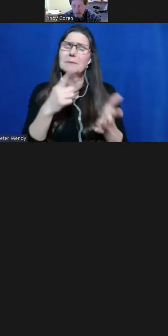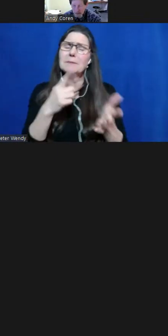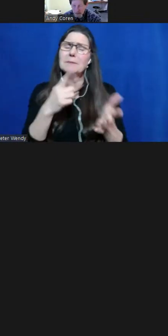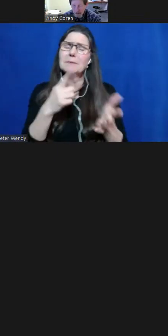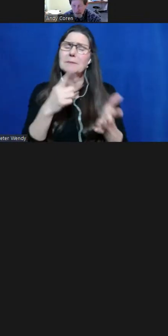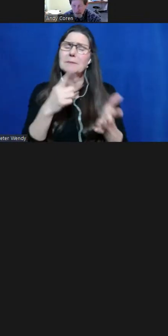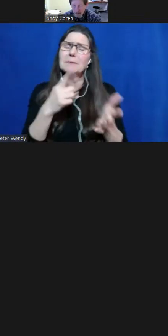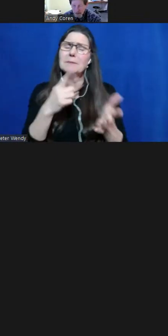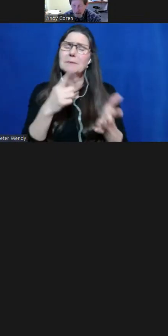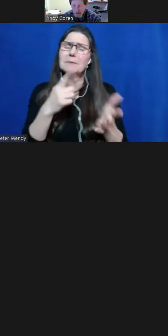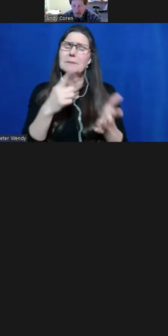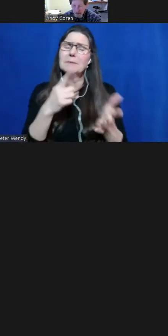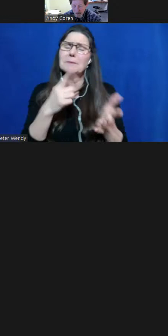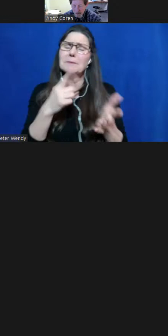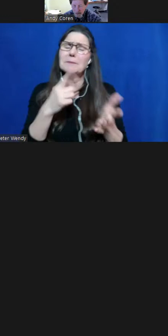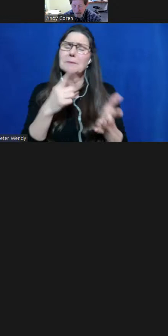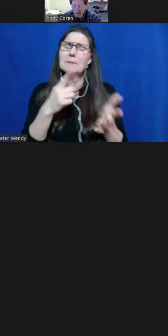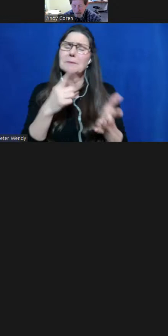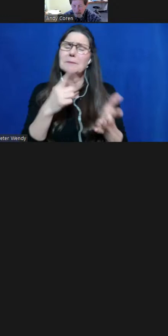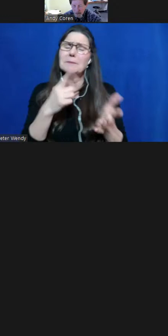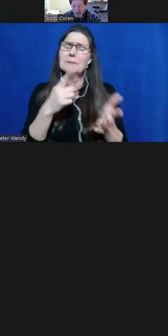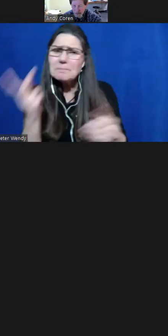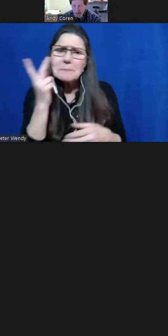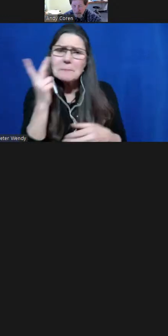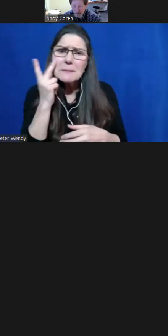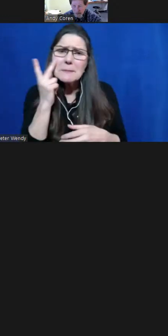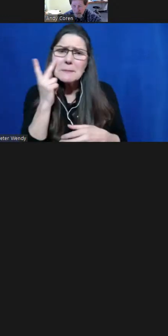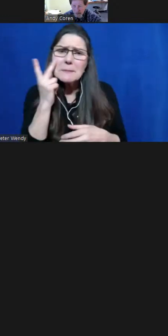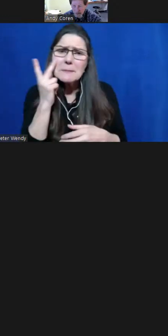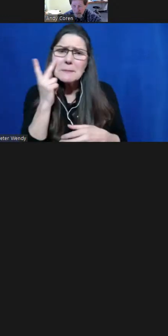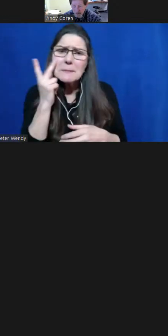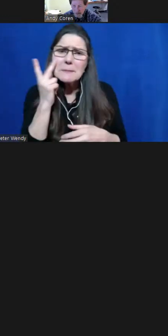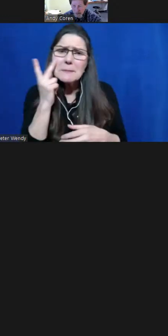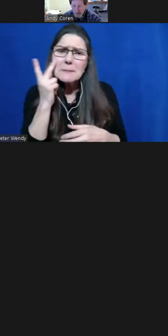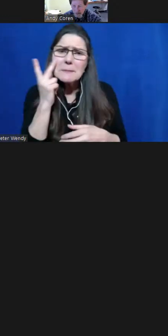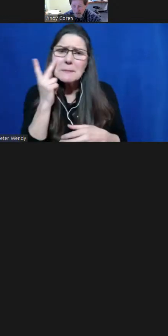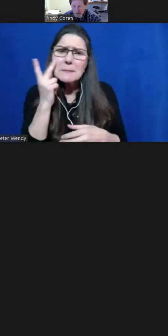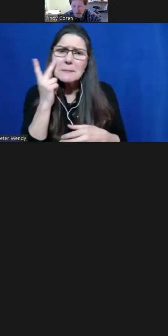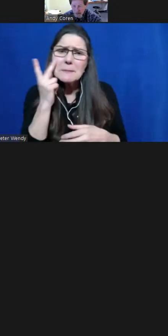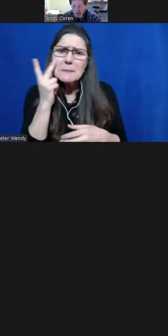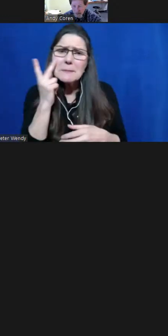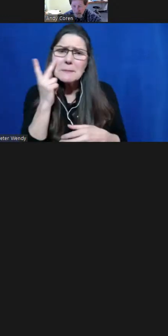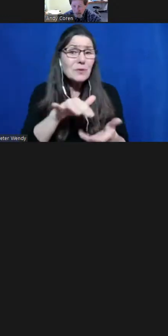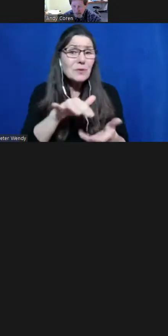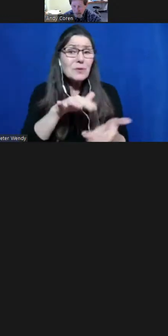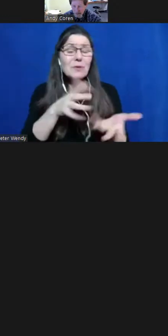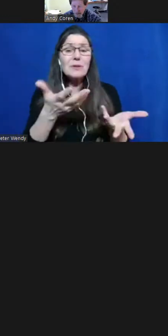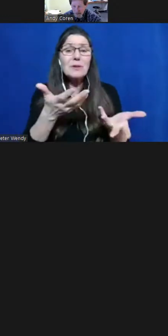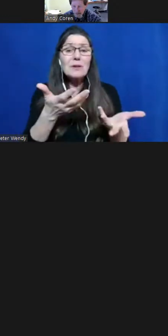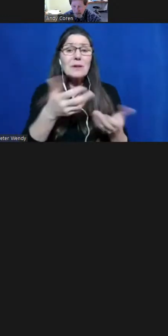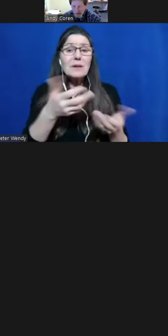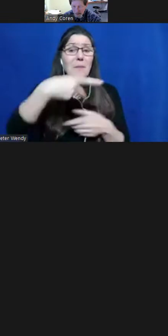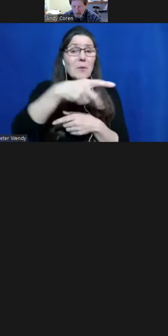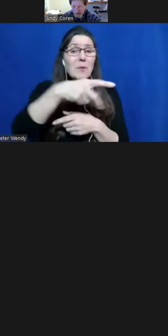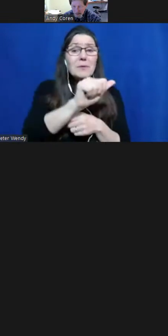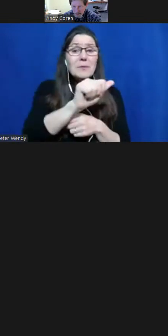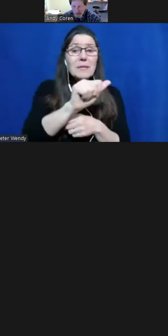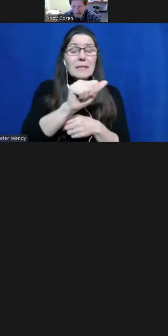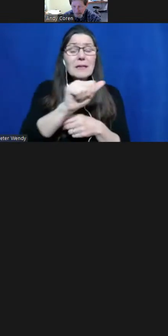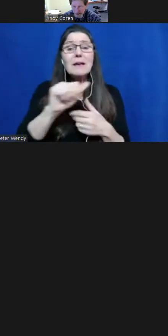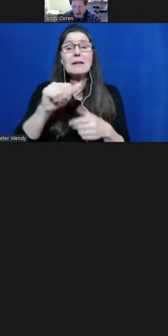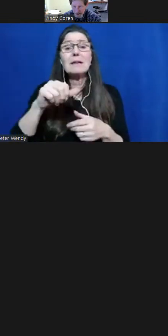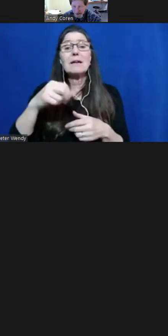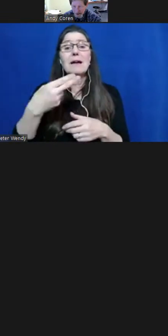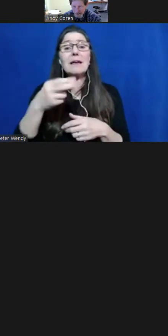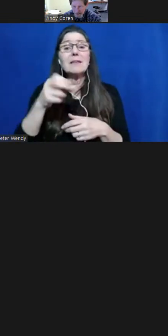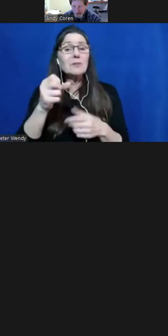see, is that true? Are the schools, is Point Arena High School reporting